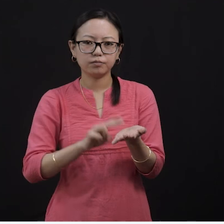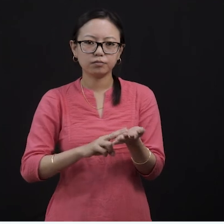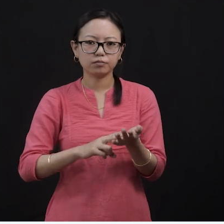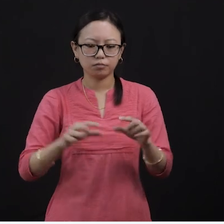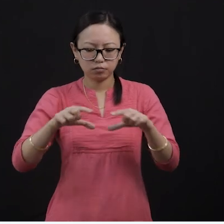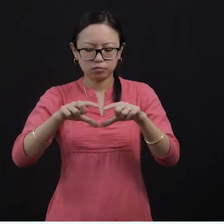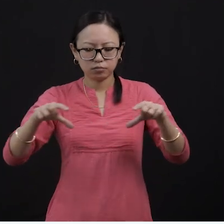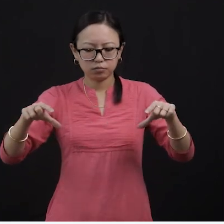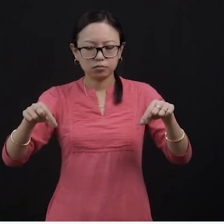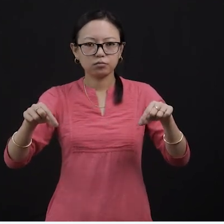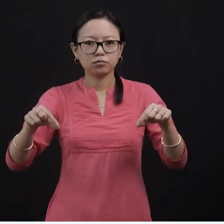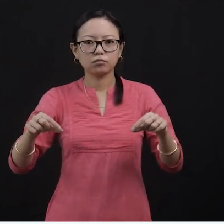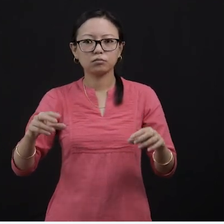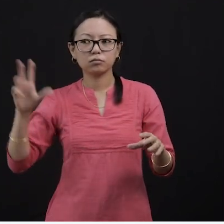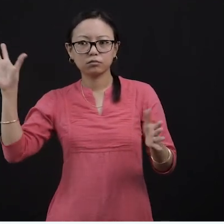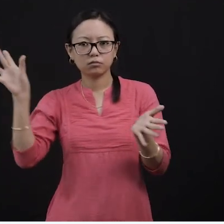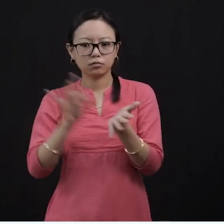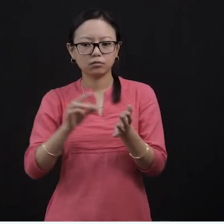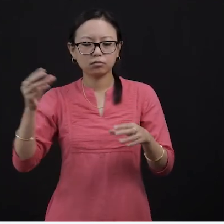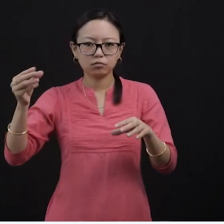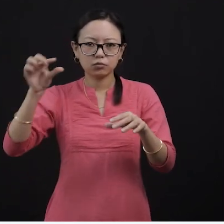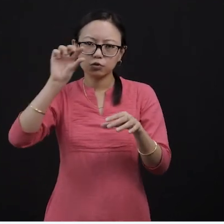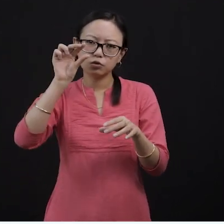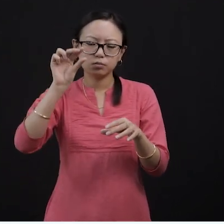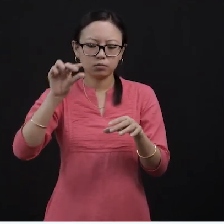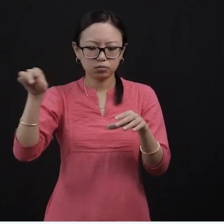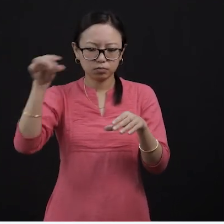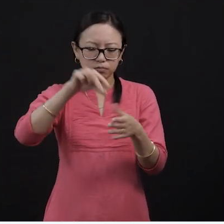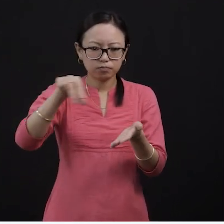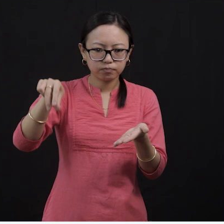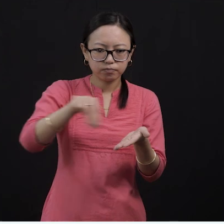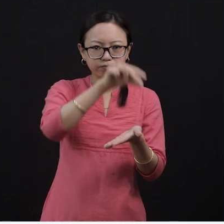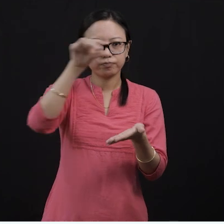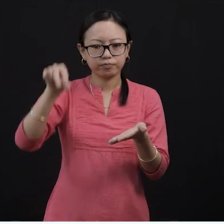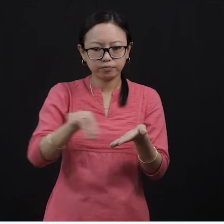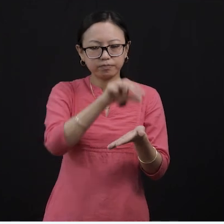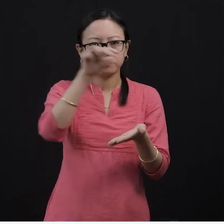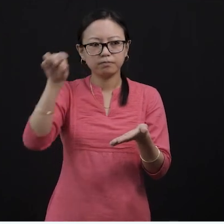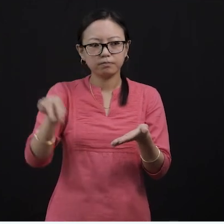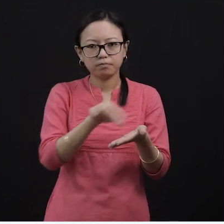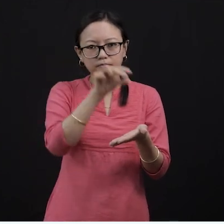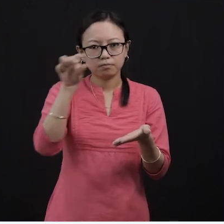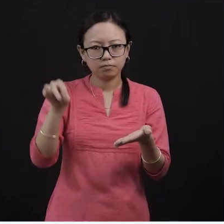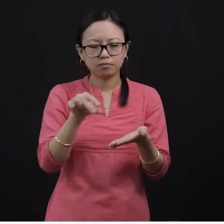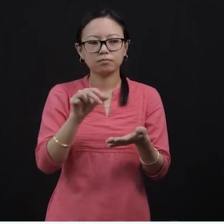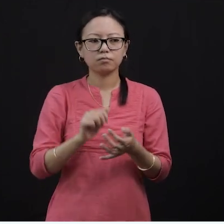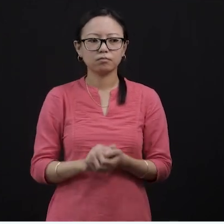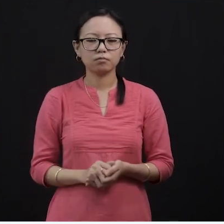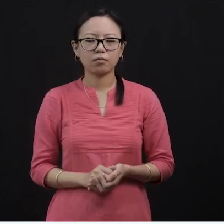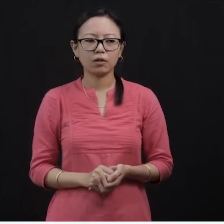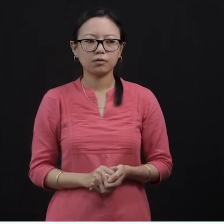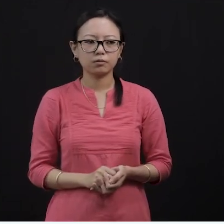magnet, you have to touch the other end of the rectangular iron bar. And then,